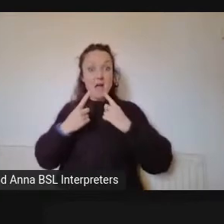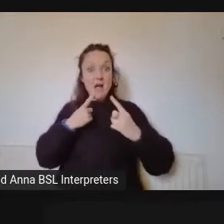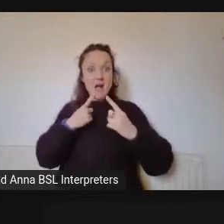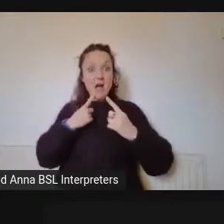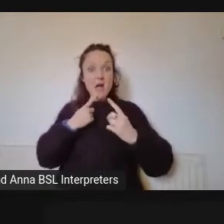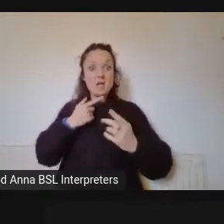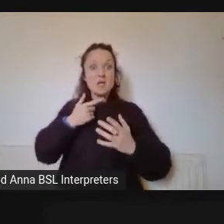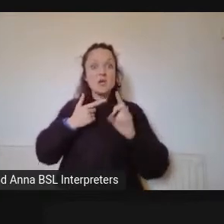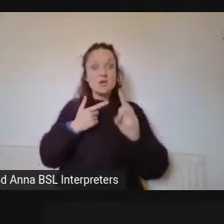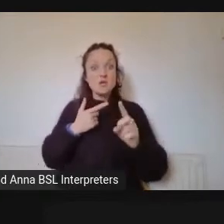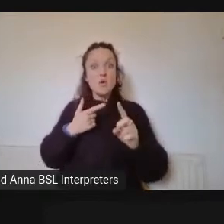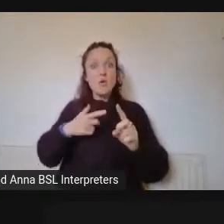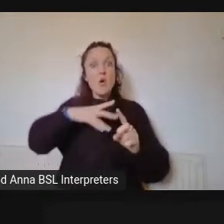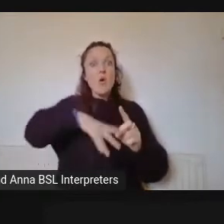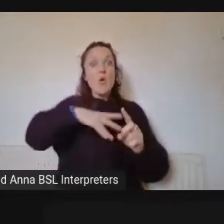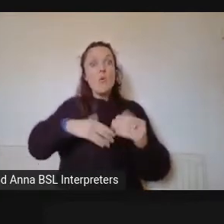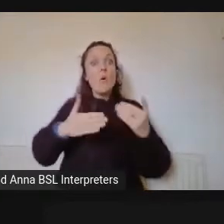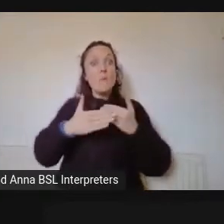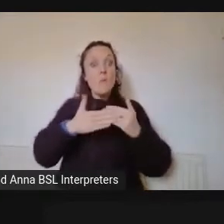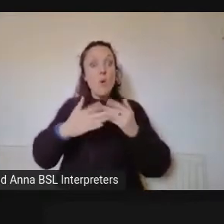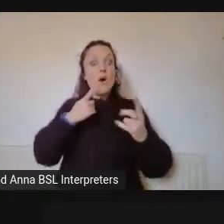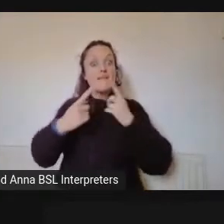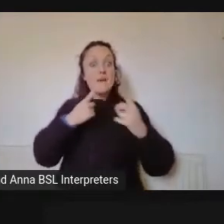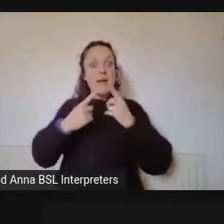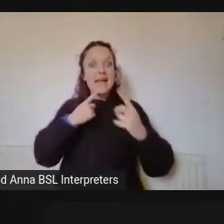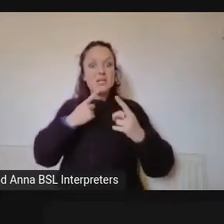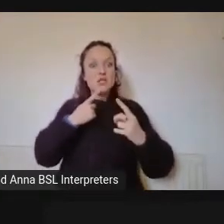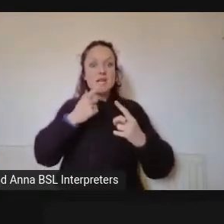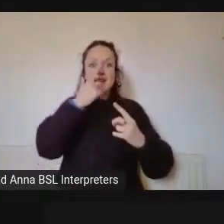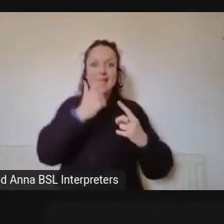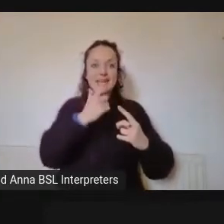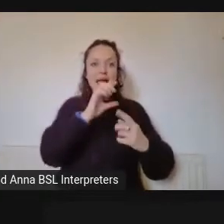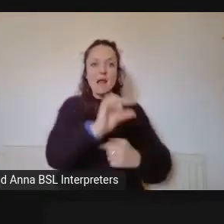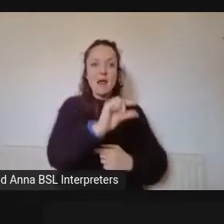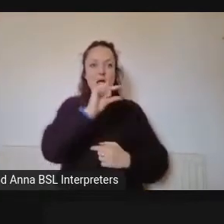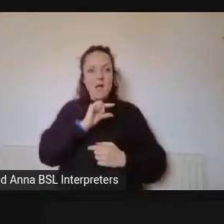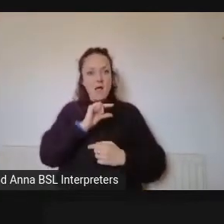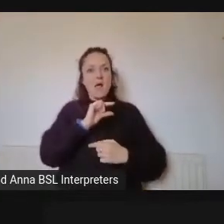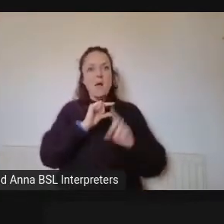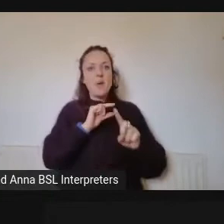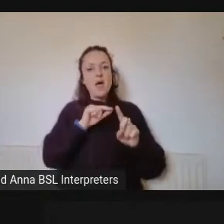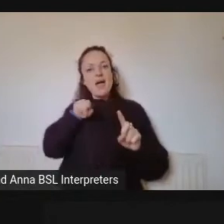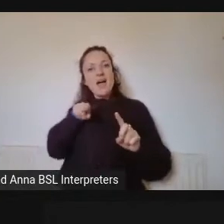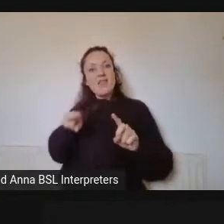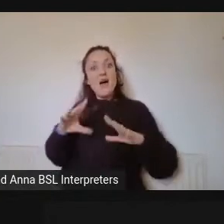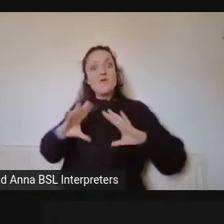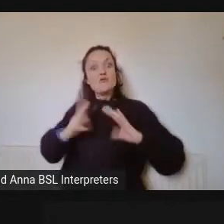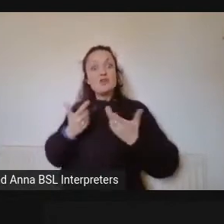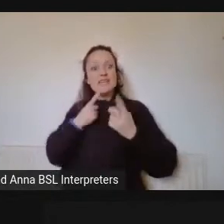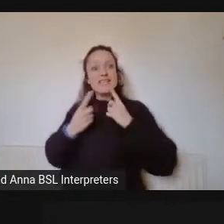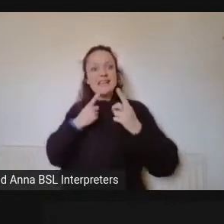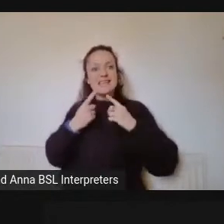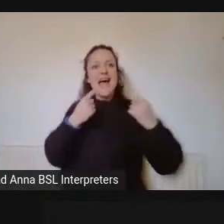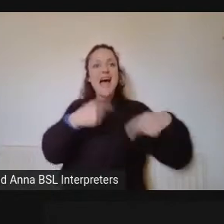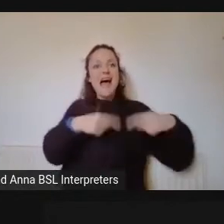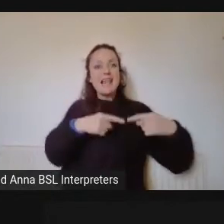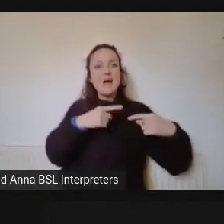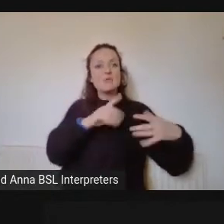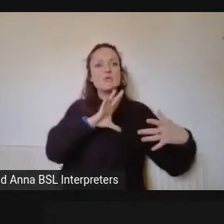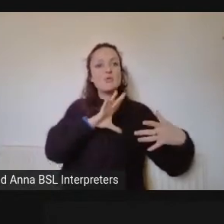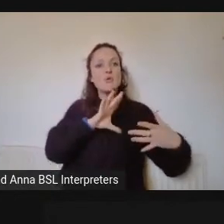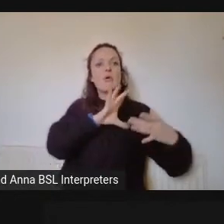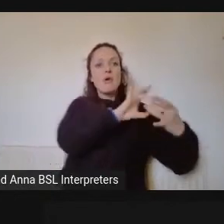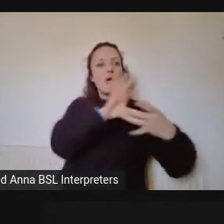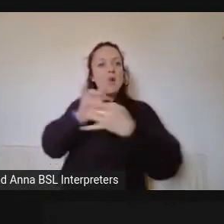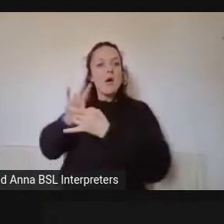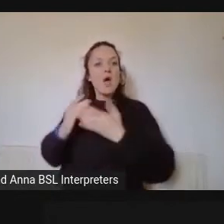get more detailed data. So that was like a way for them to reach new markets. But so if you see, like, the company is